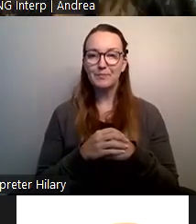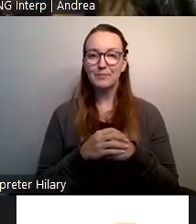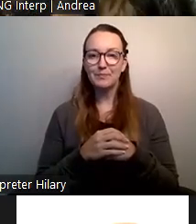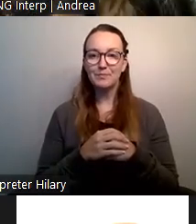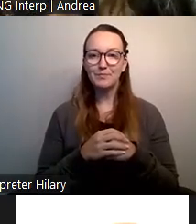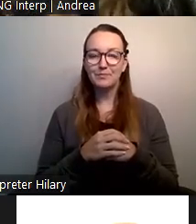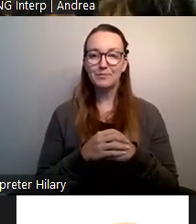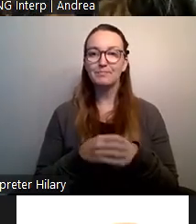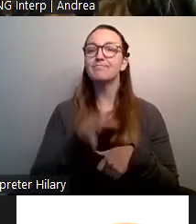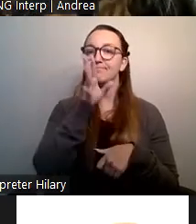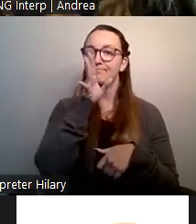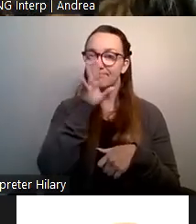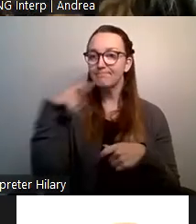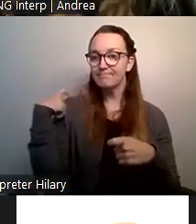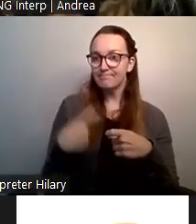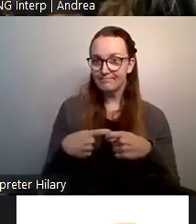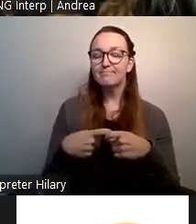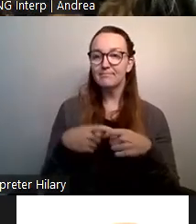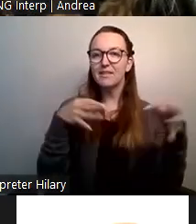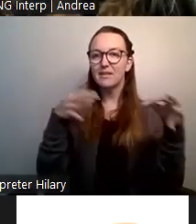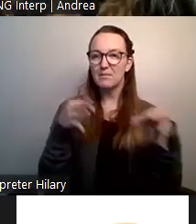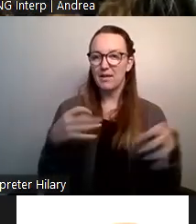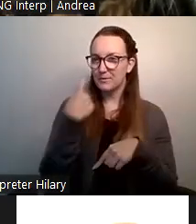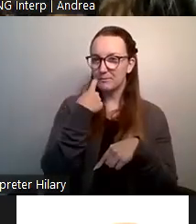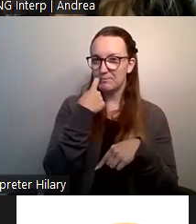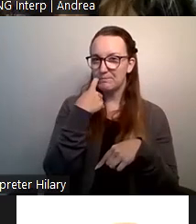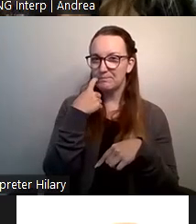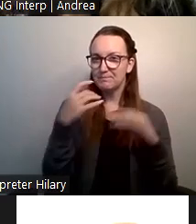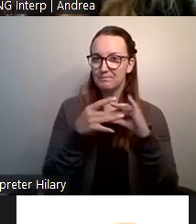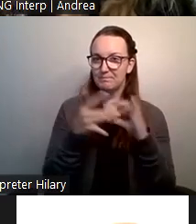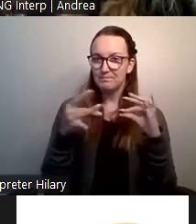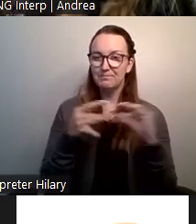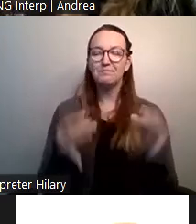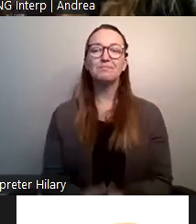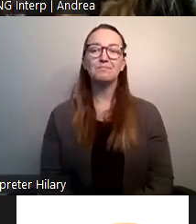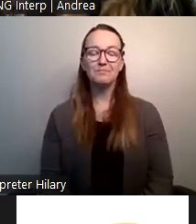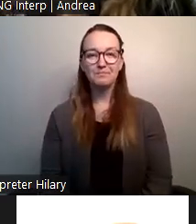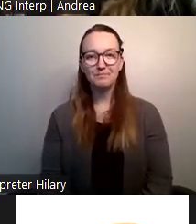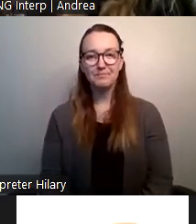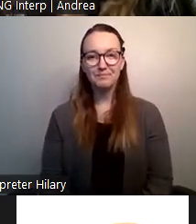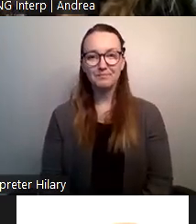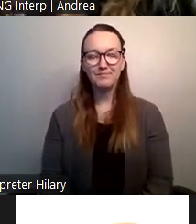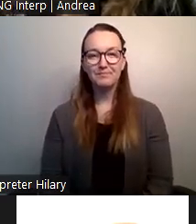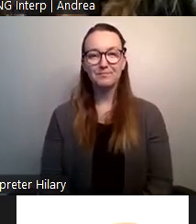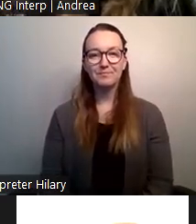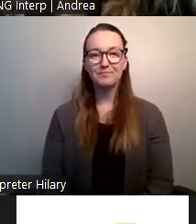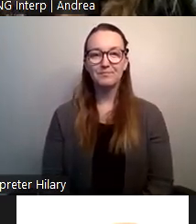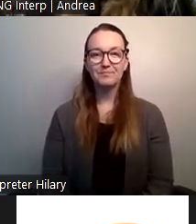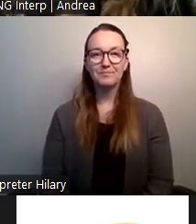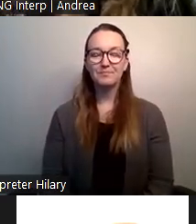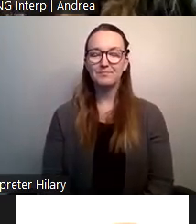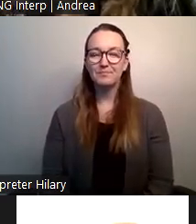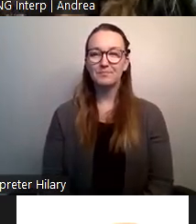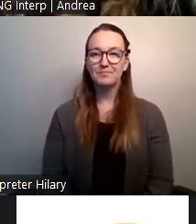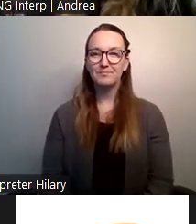Hola a todos, yo soy Andrea, estoy aquí con mi cointérprete David y vamos a estar interpretando simultáneamente al español. También